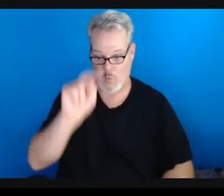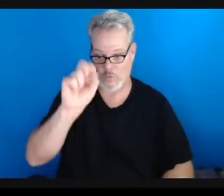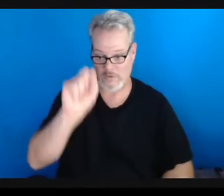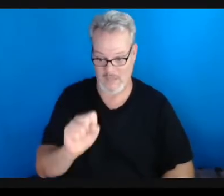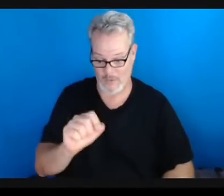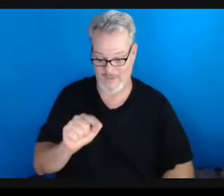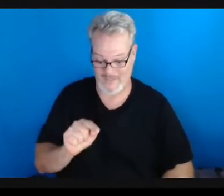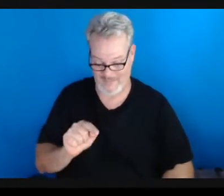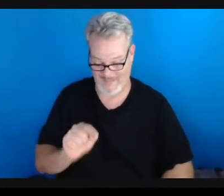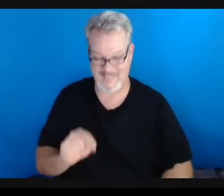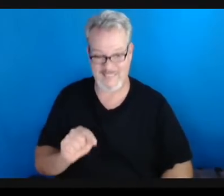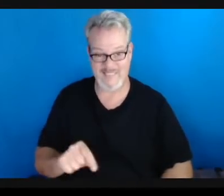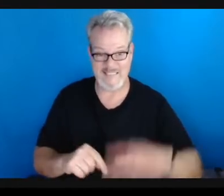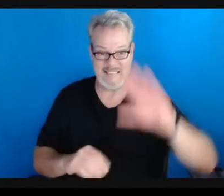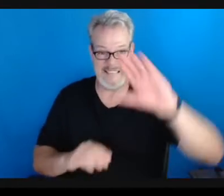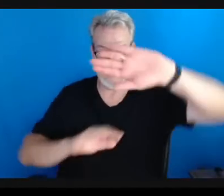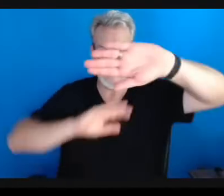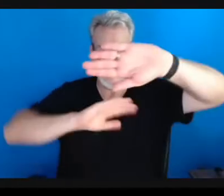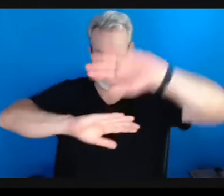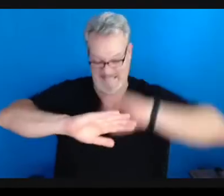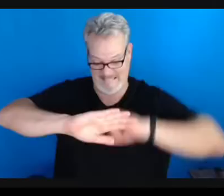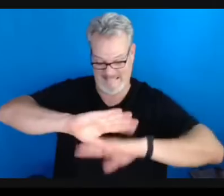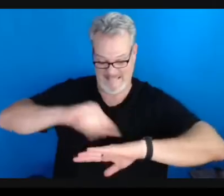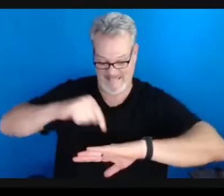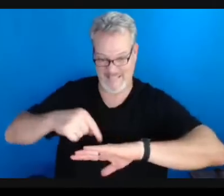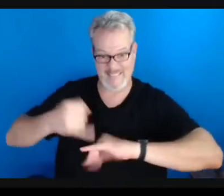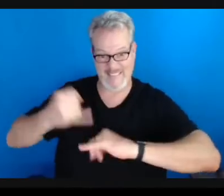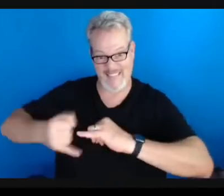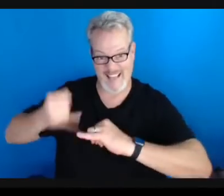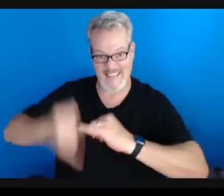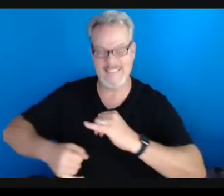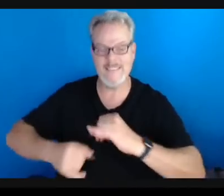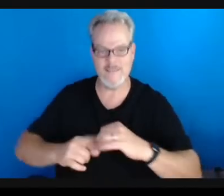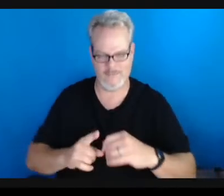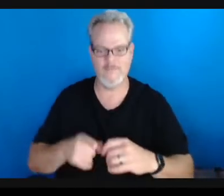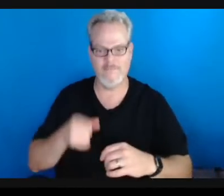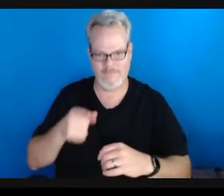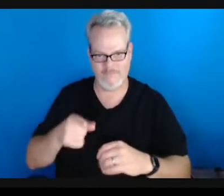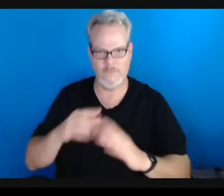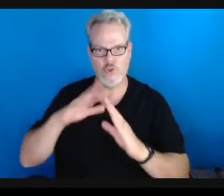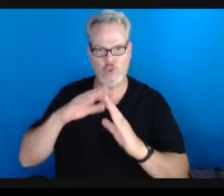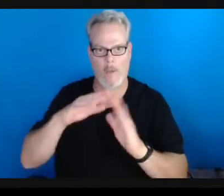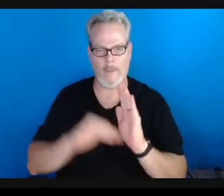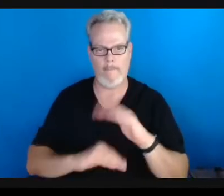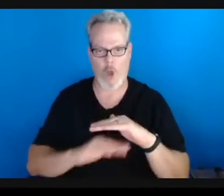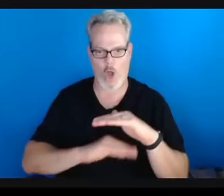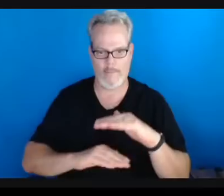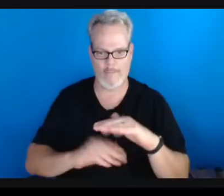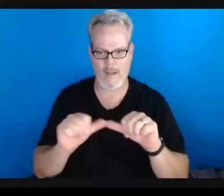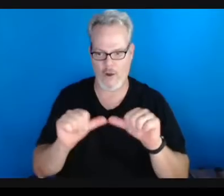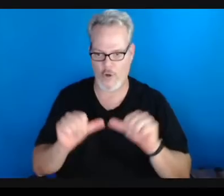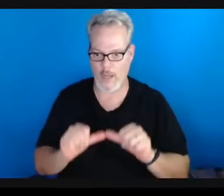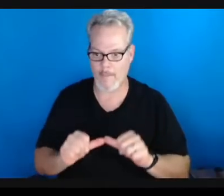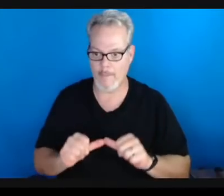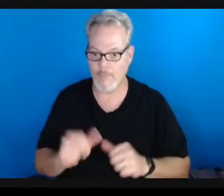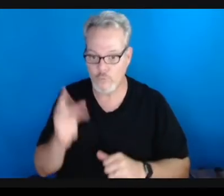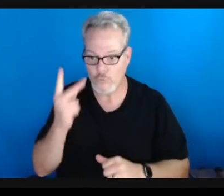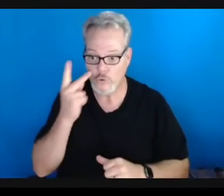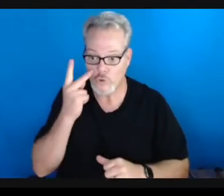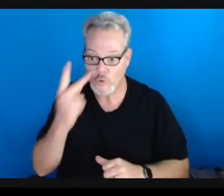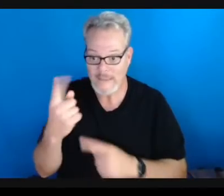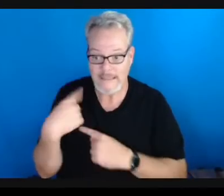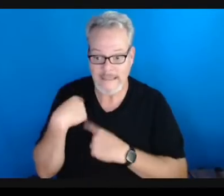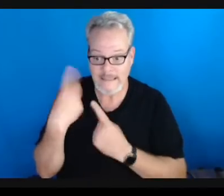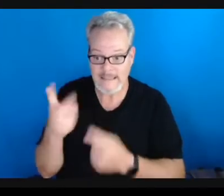the very bottom plot here. So Byron's Ledge, which is in that southeast part, eastern part of the summit, you can see since